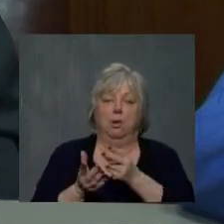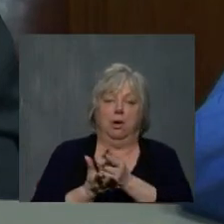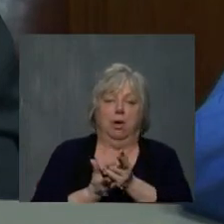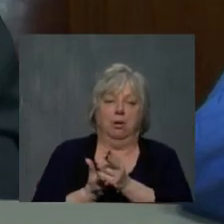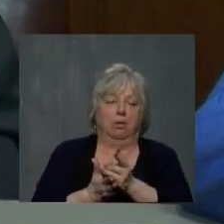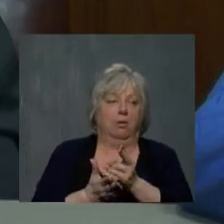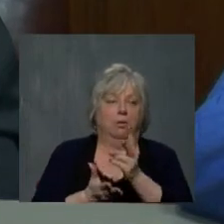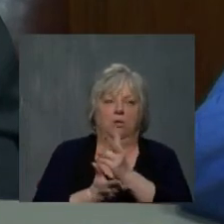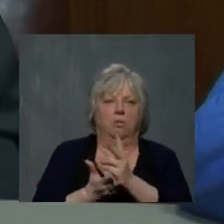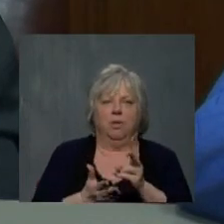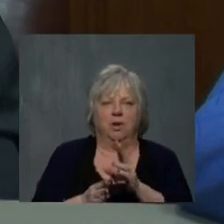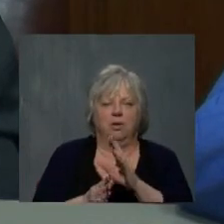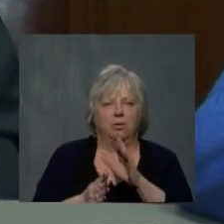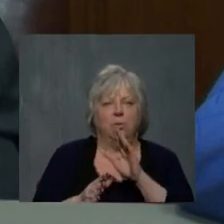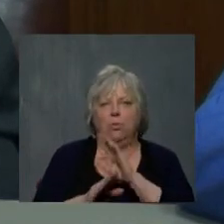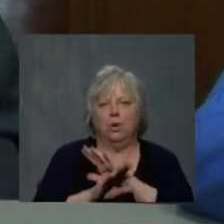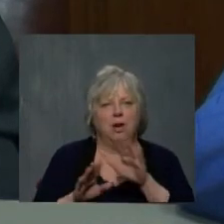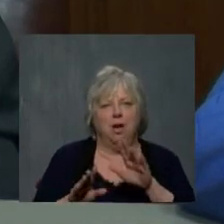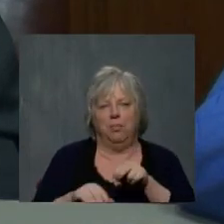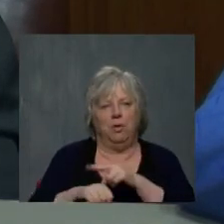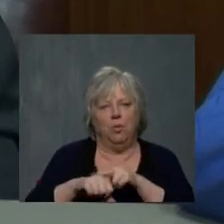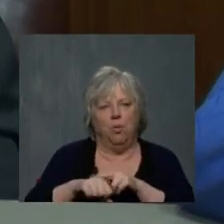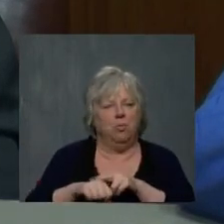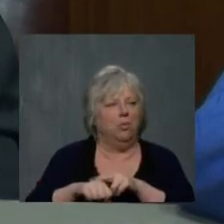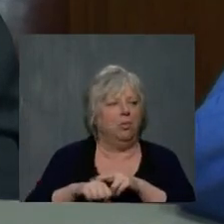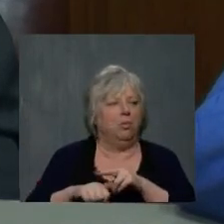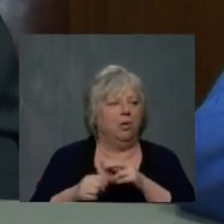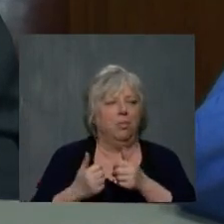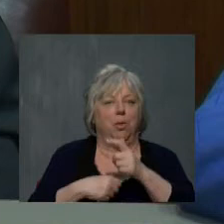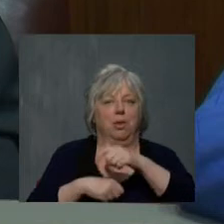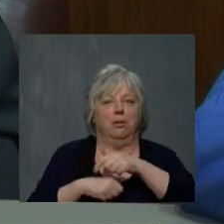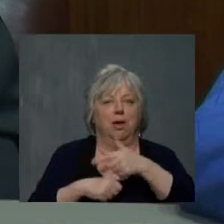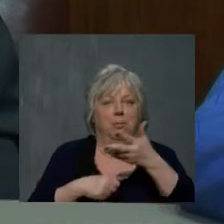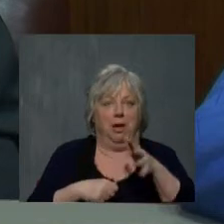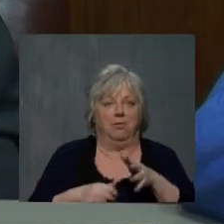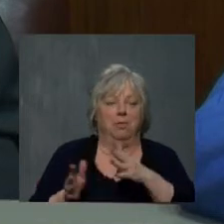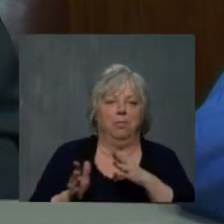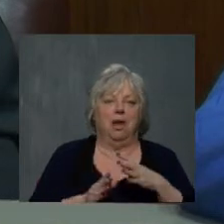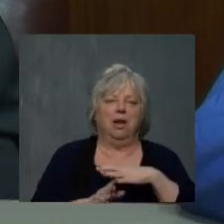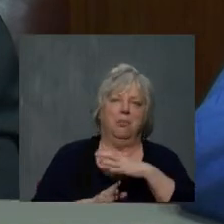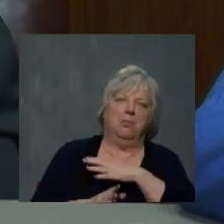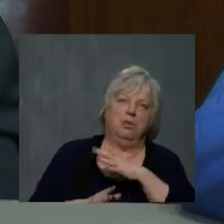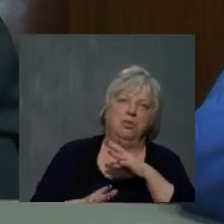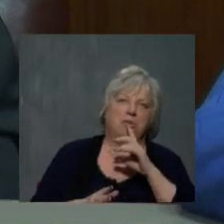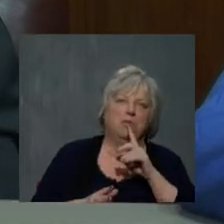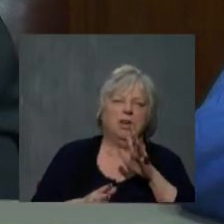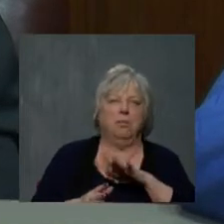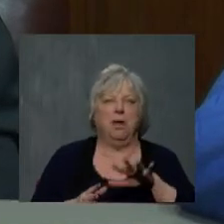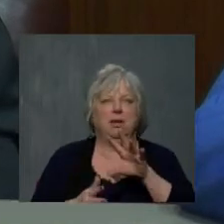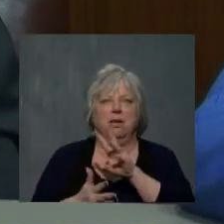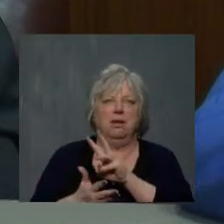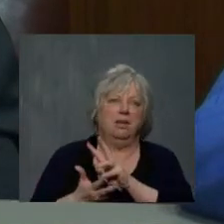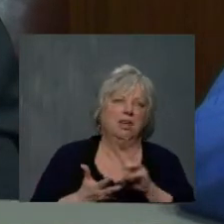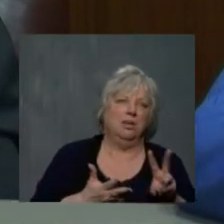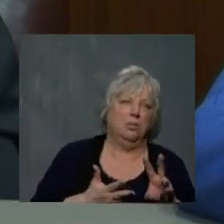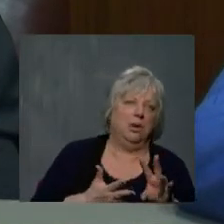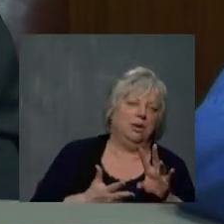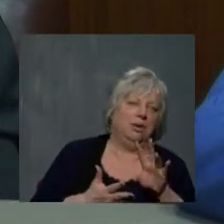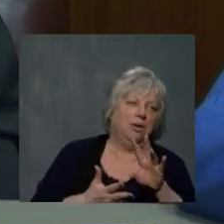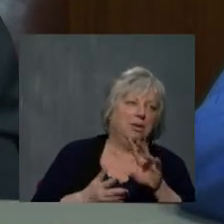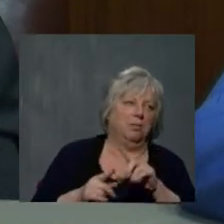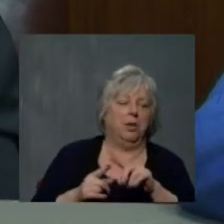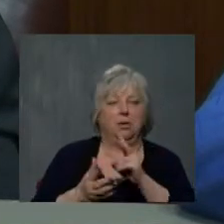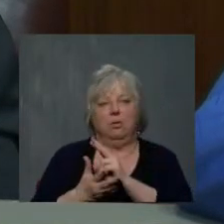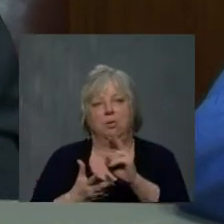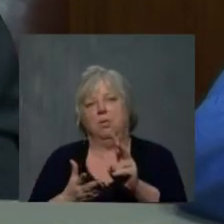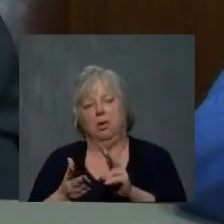wouldn't be the normal. It's probably usually after planning commission, it's about, 6 weeks. But is